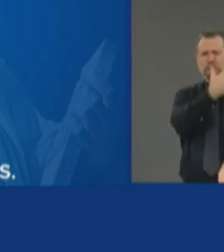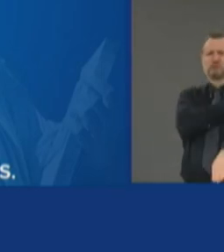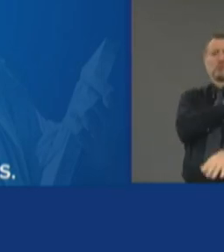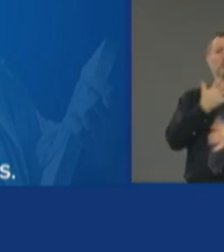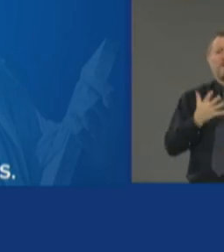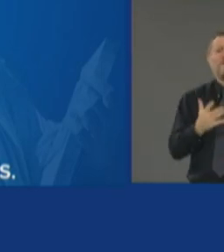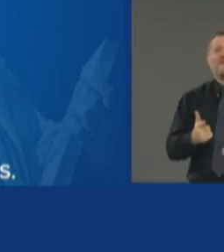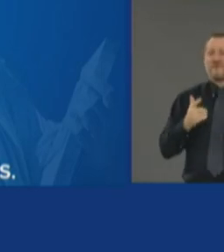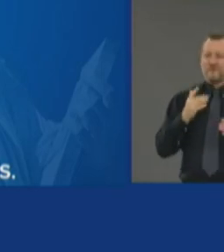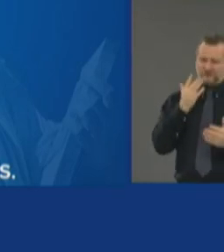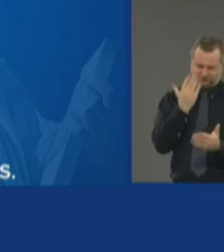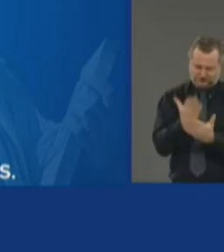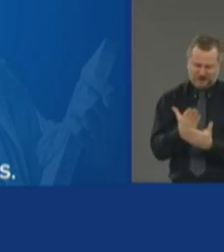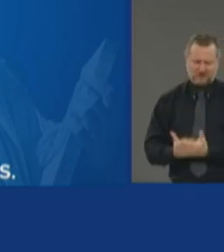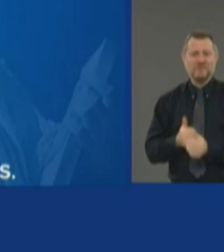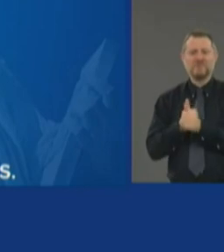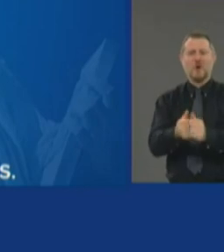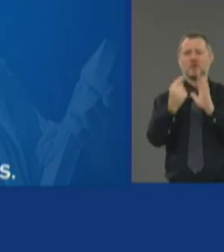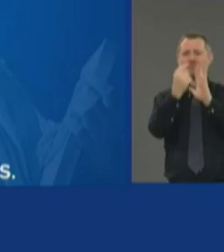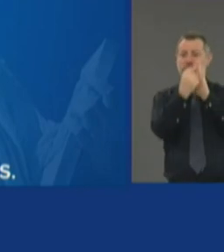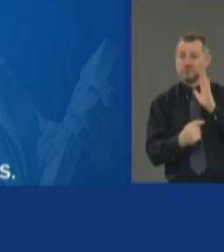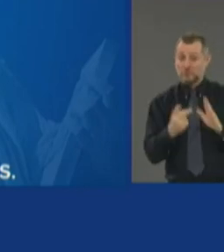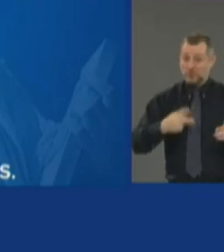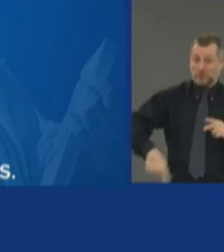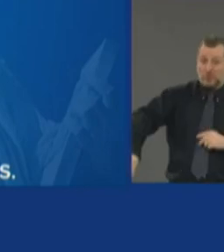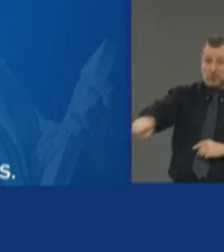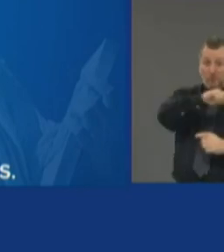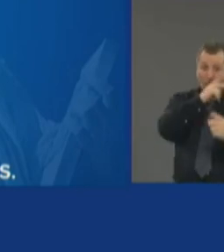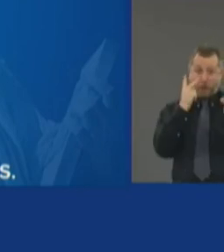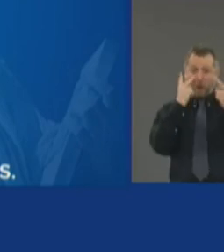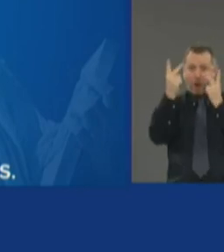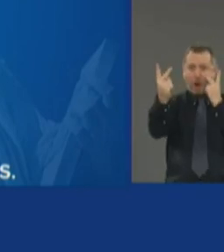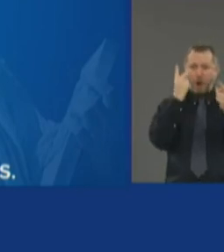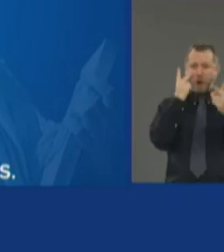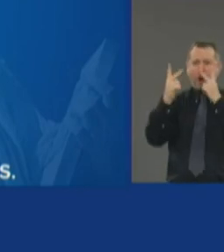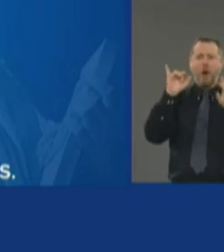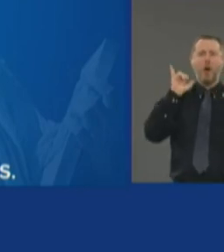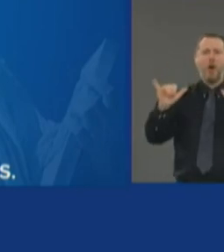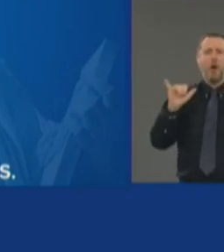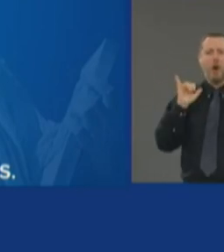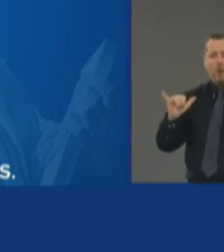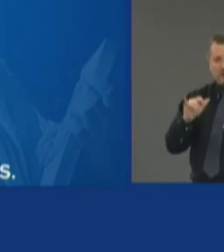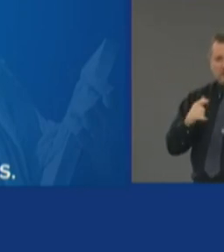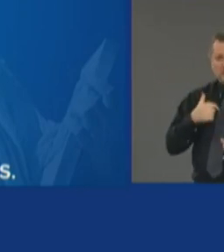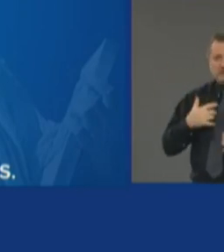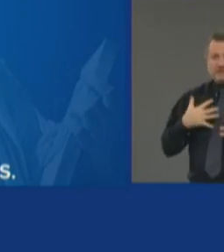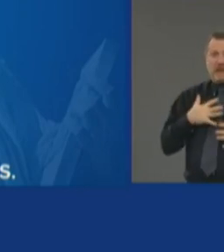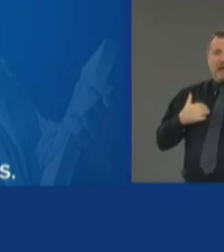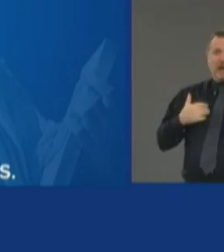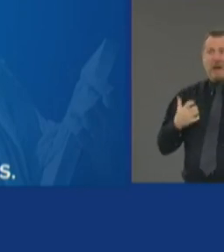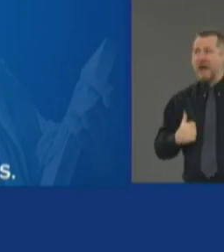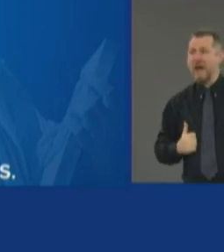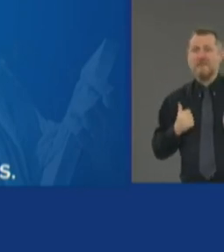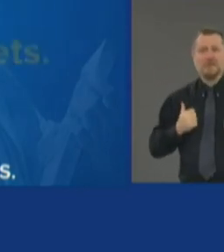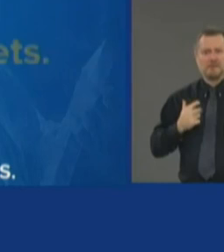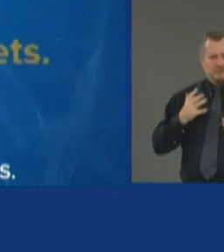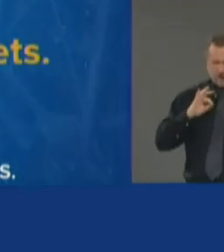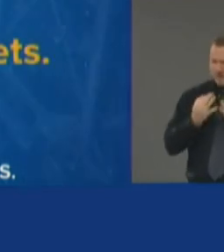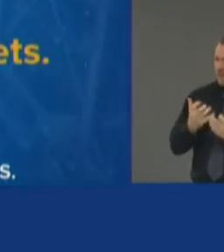facts. People were motivated because it was about life and death and about their life and death and about their family's life and